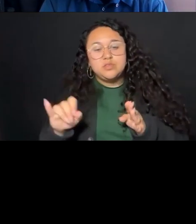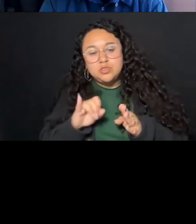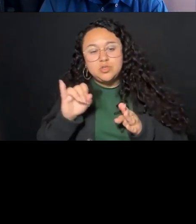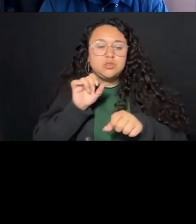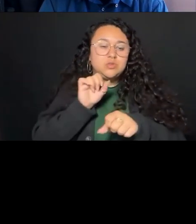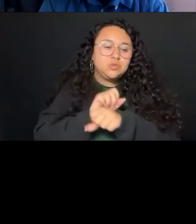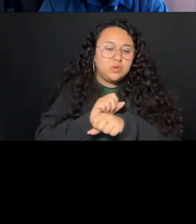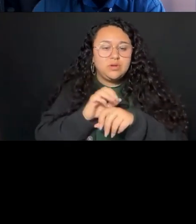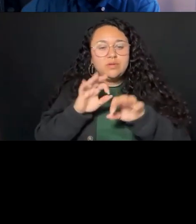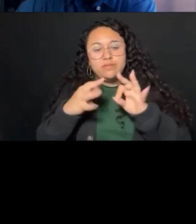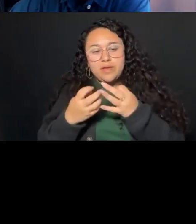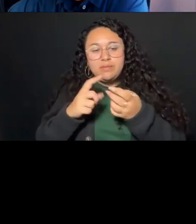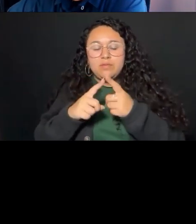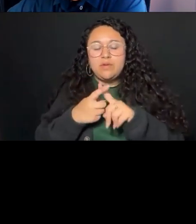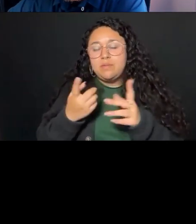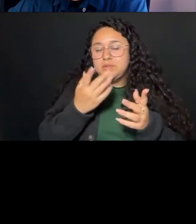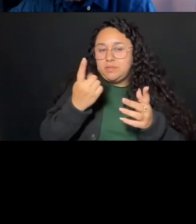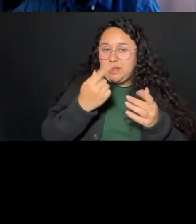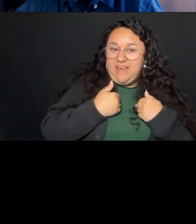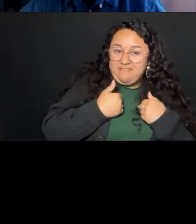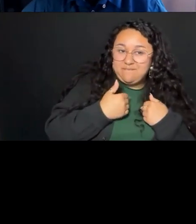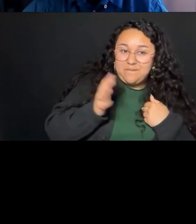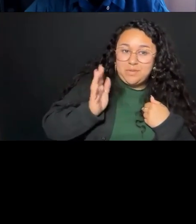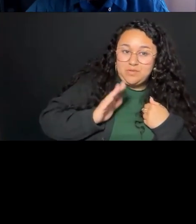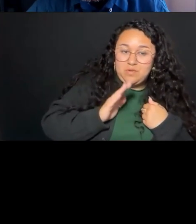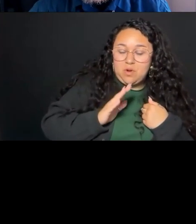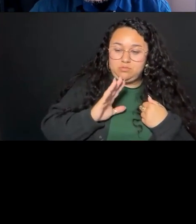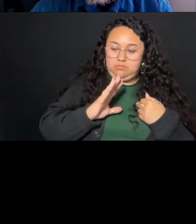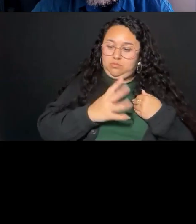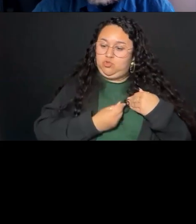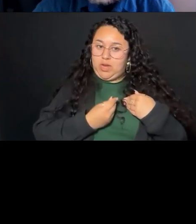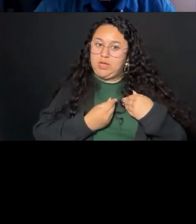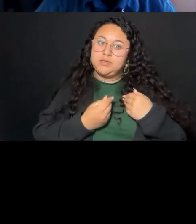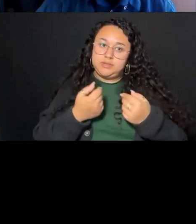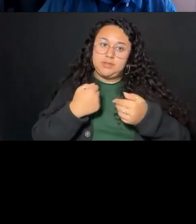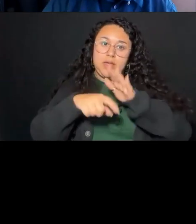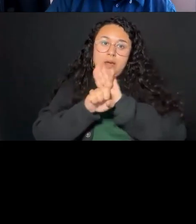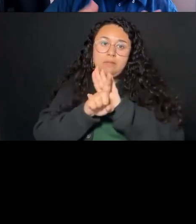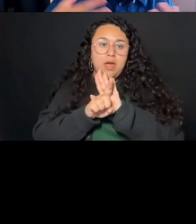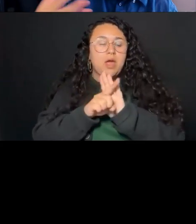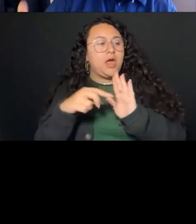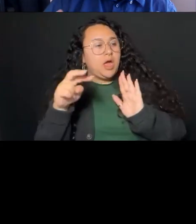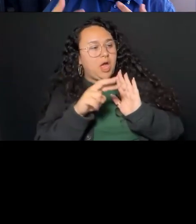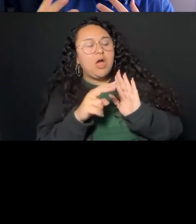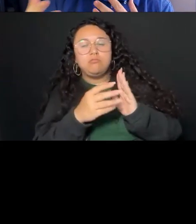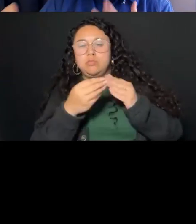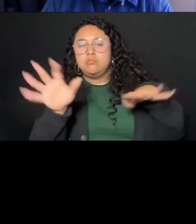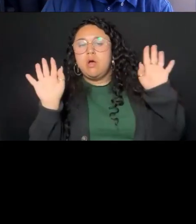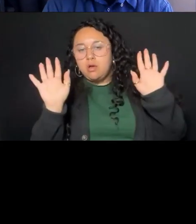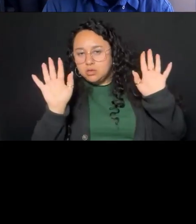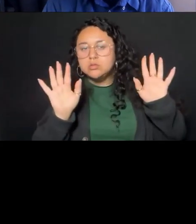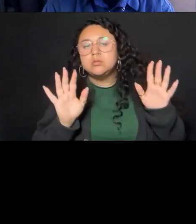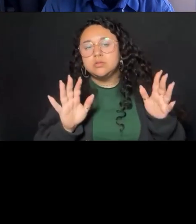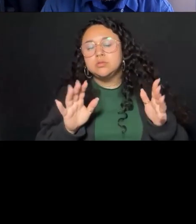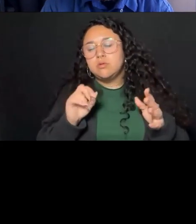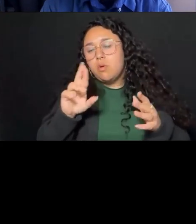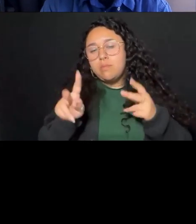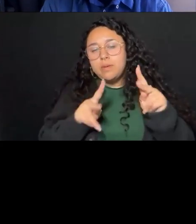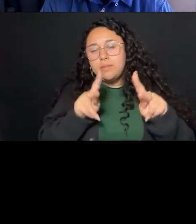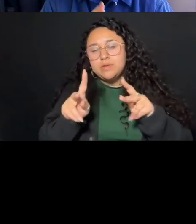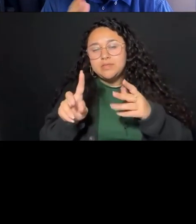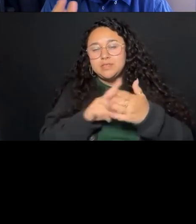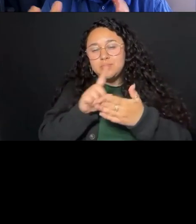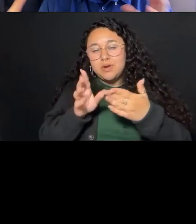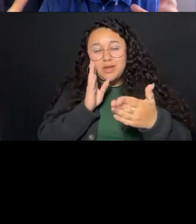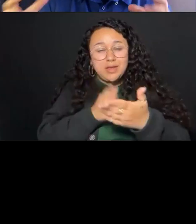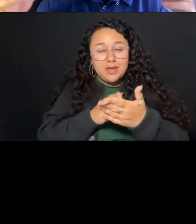of trans identities or because of people's prejudice towards trans people. It could be losing contact with family or